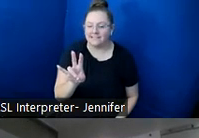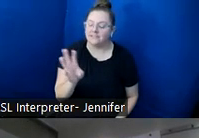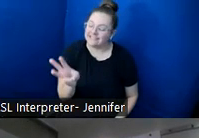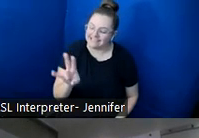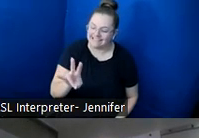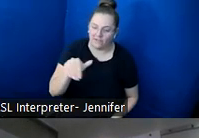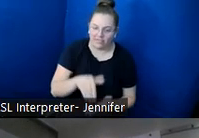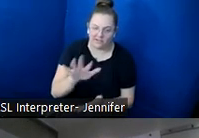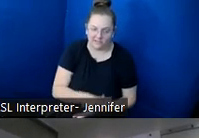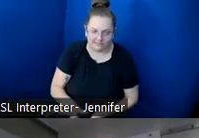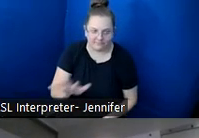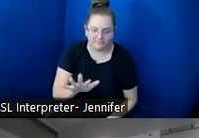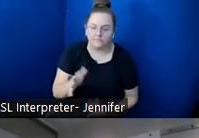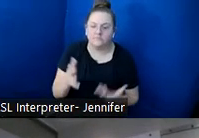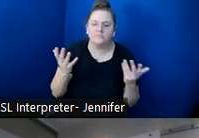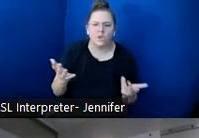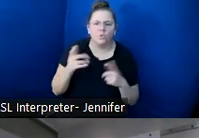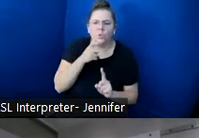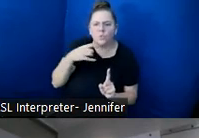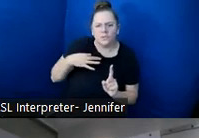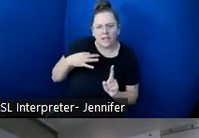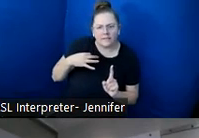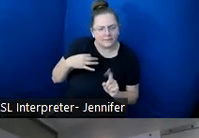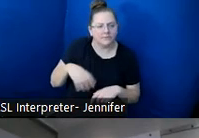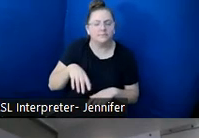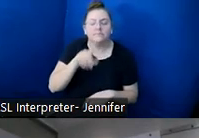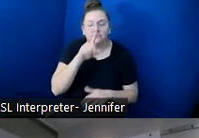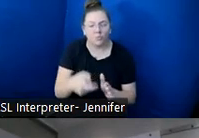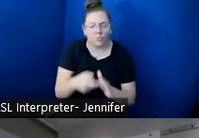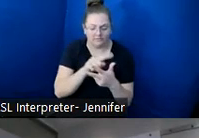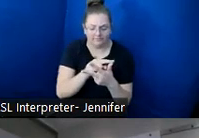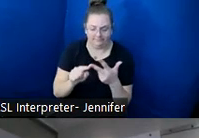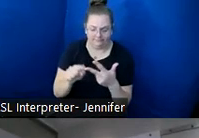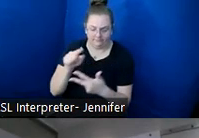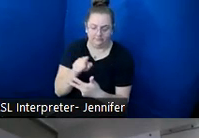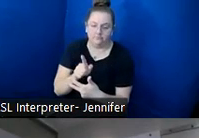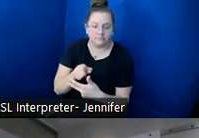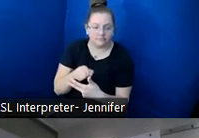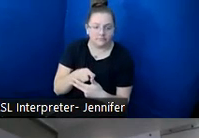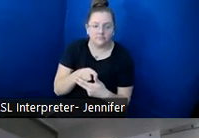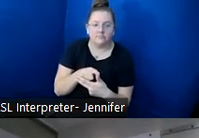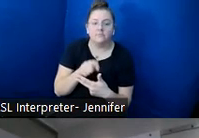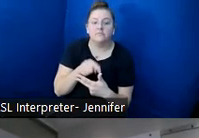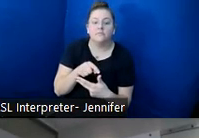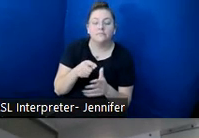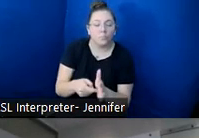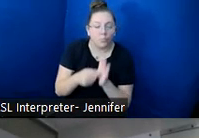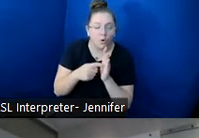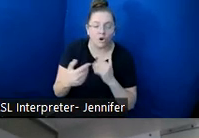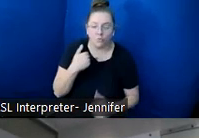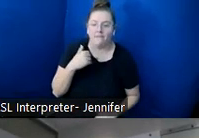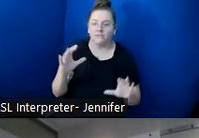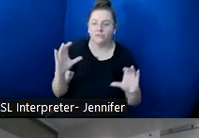for SNBC? There are basically 3 eligibility criteria. First one is people must have a certified